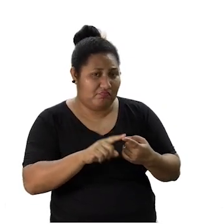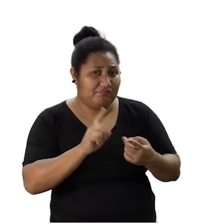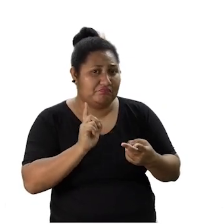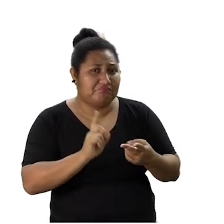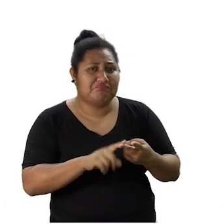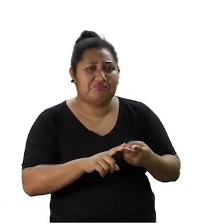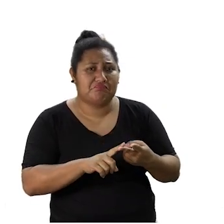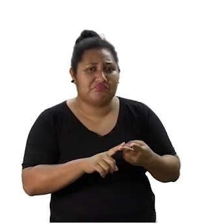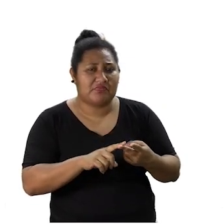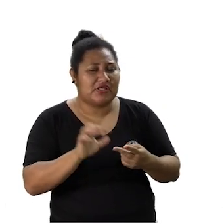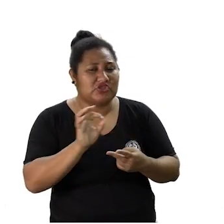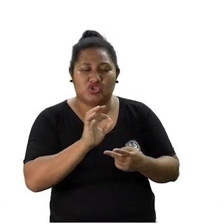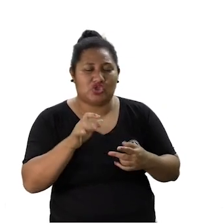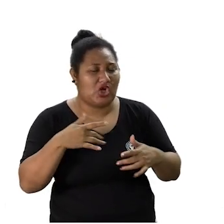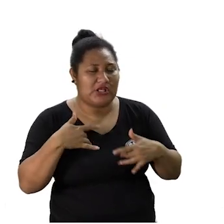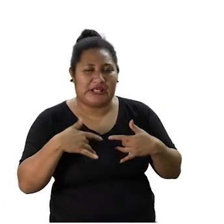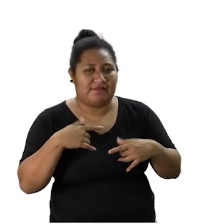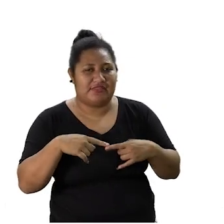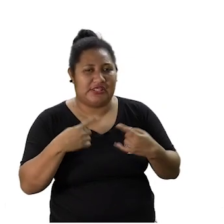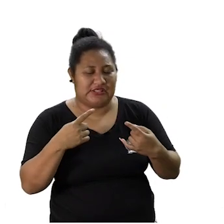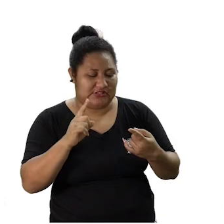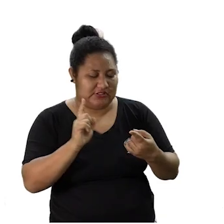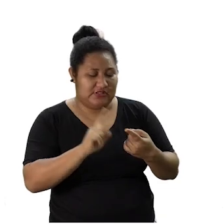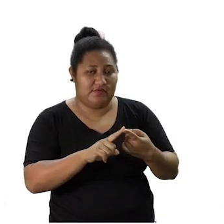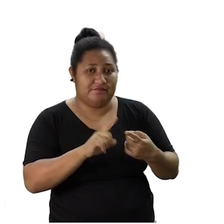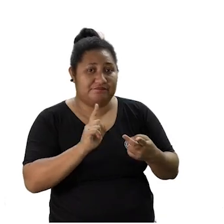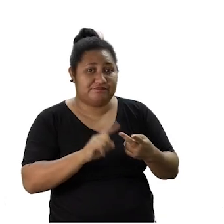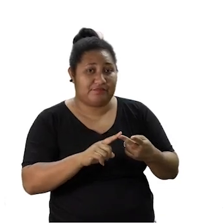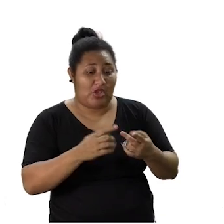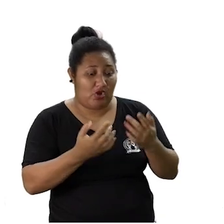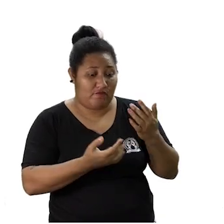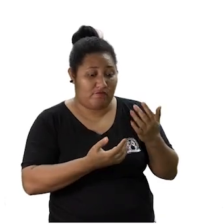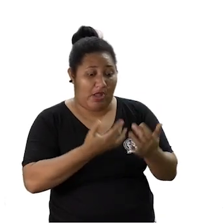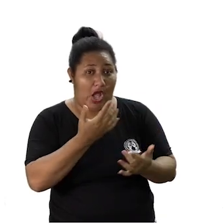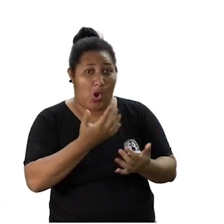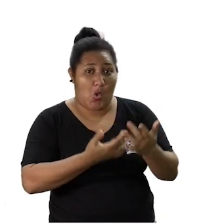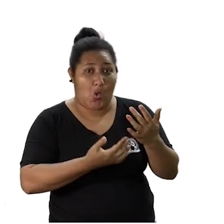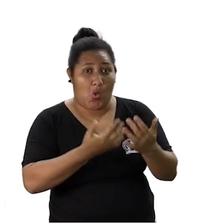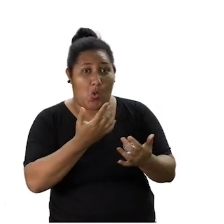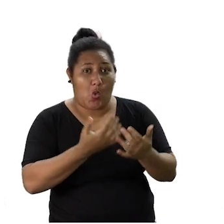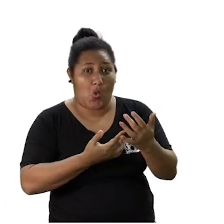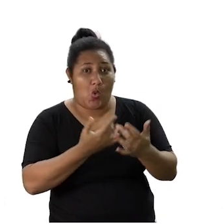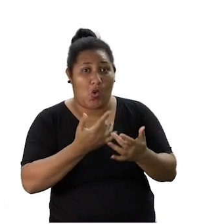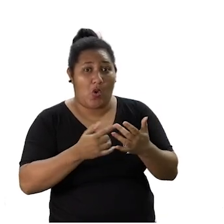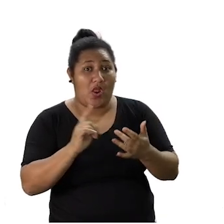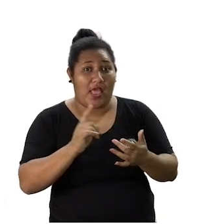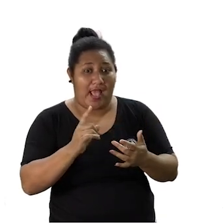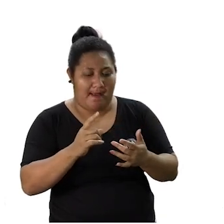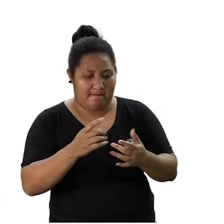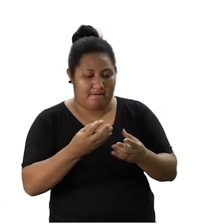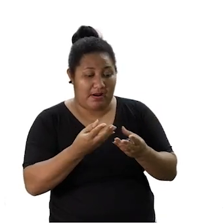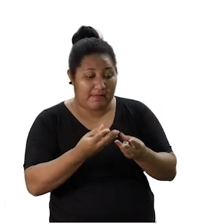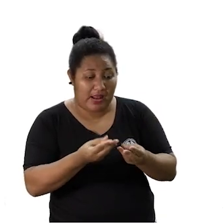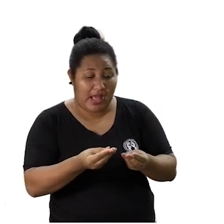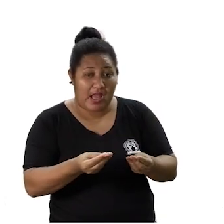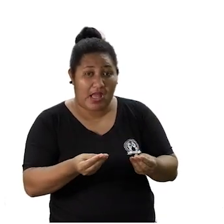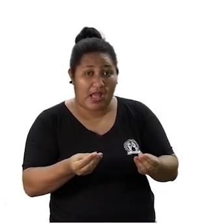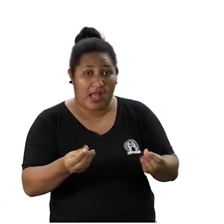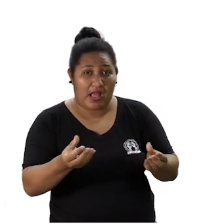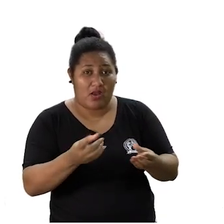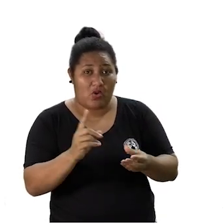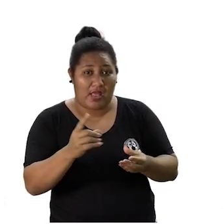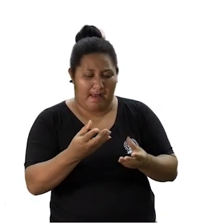Water is a non-living thing. Ia o le vao e ola ile palapala. O le noinga